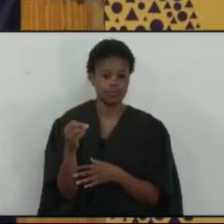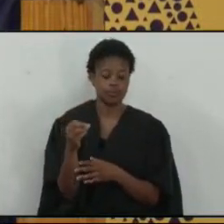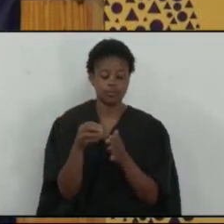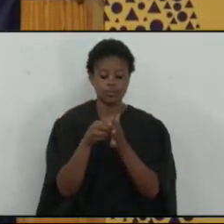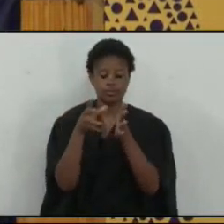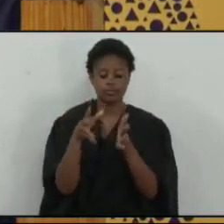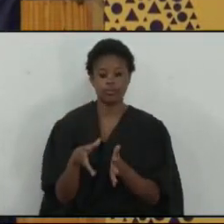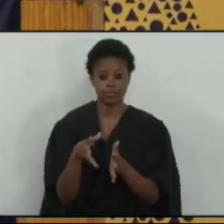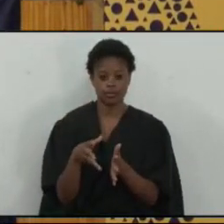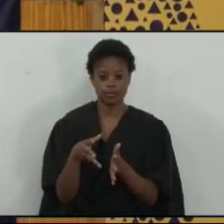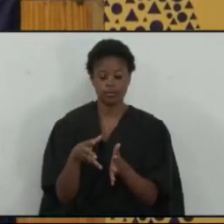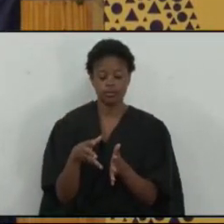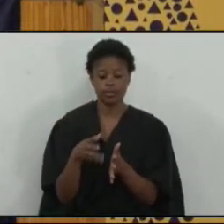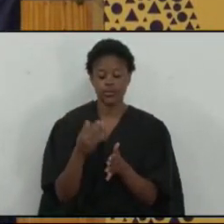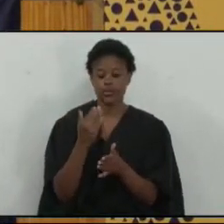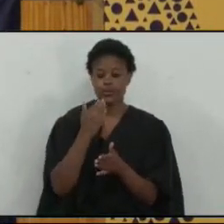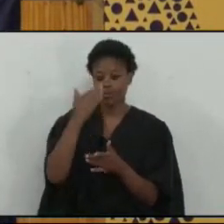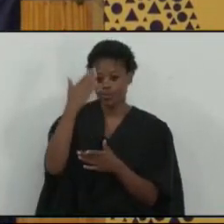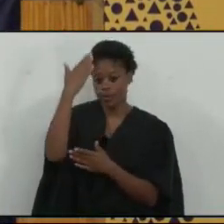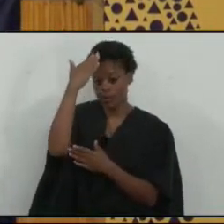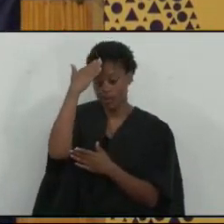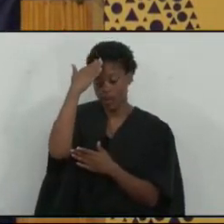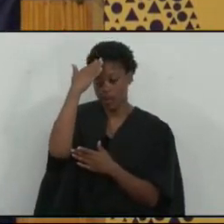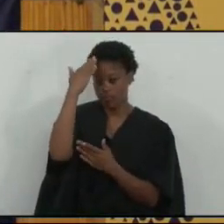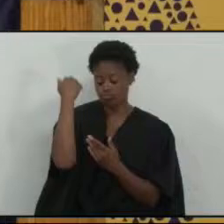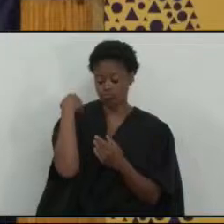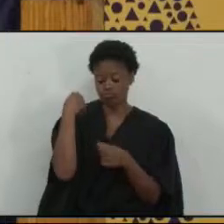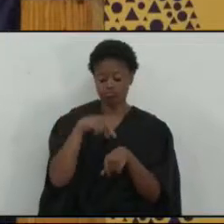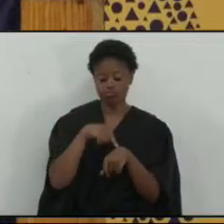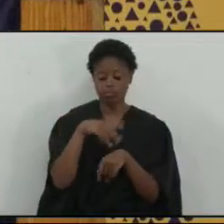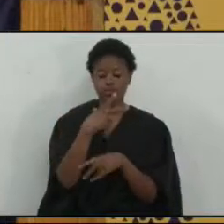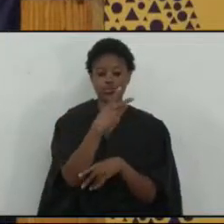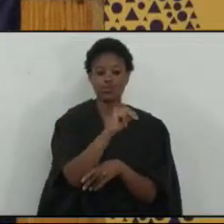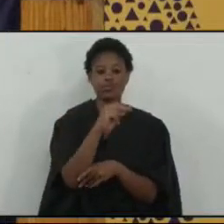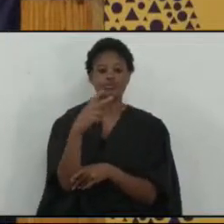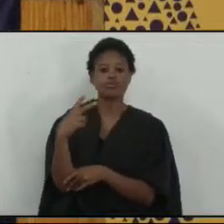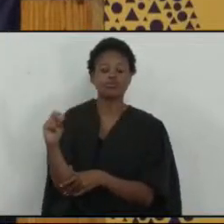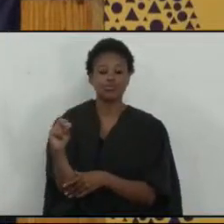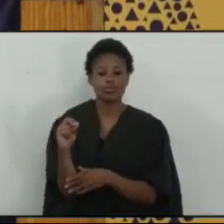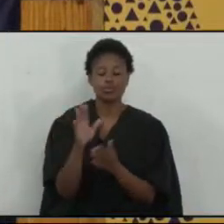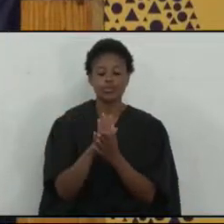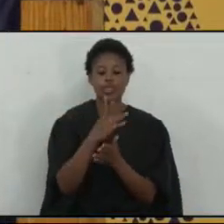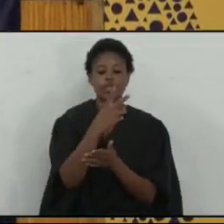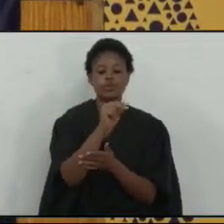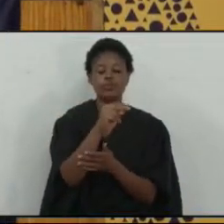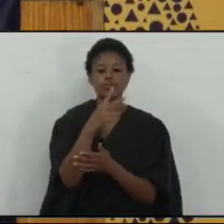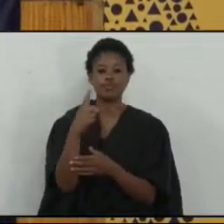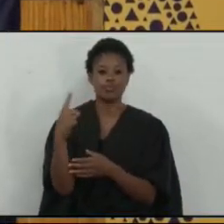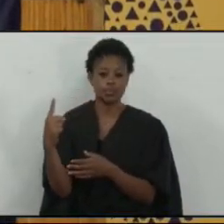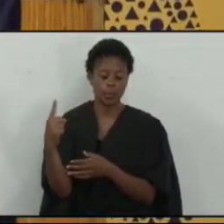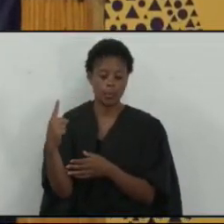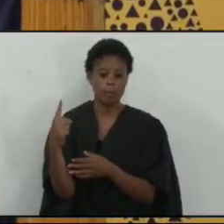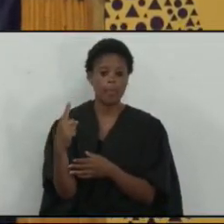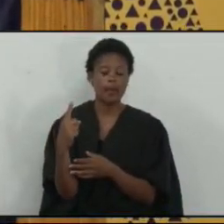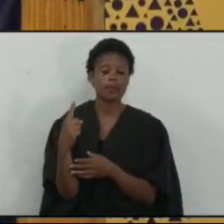13,500 students who graduated during the 2020 and